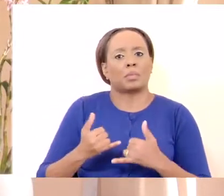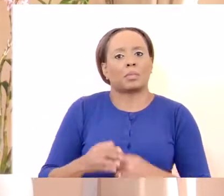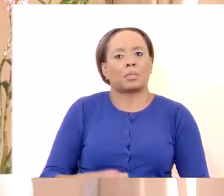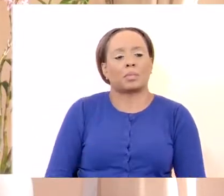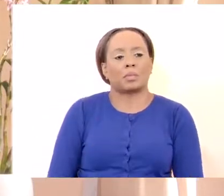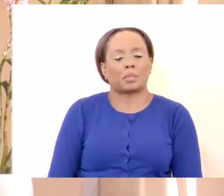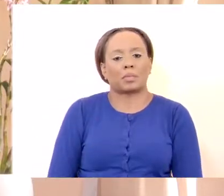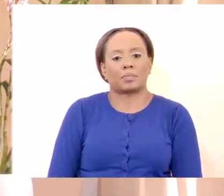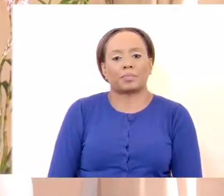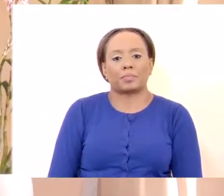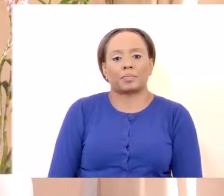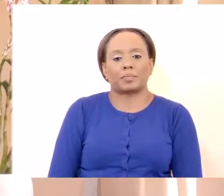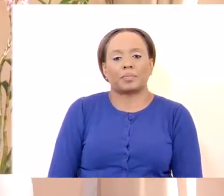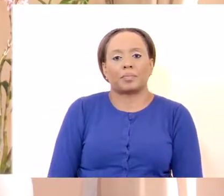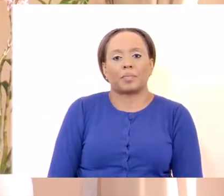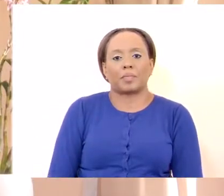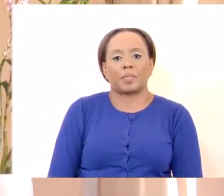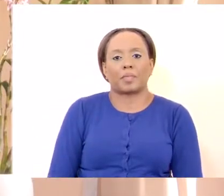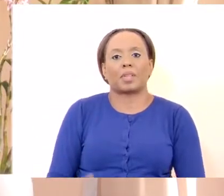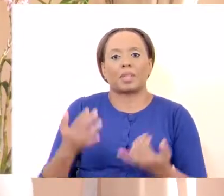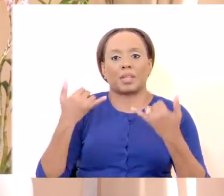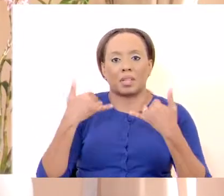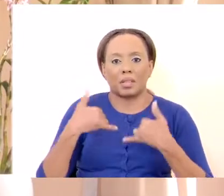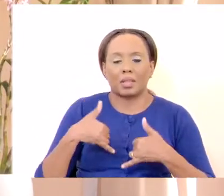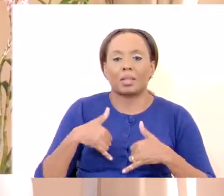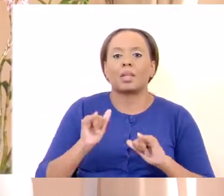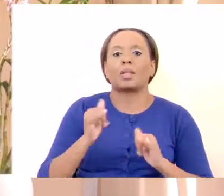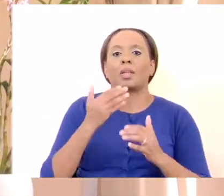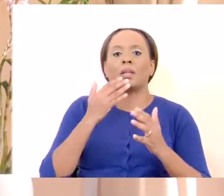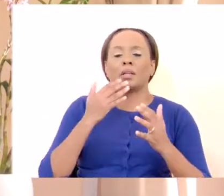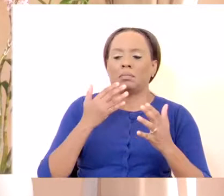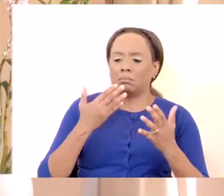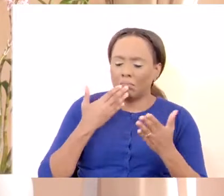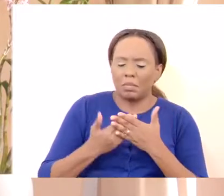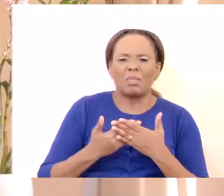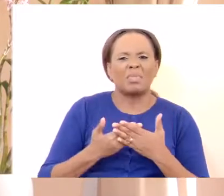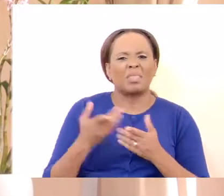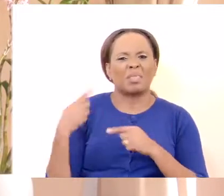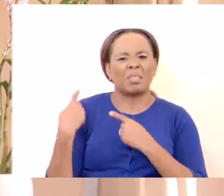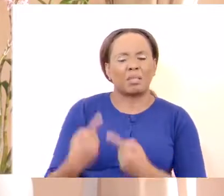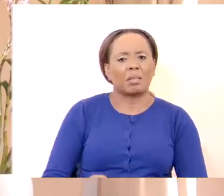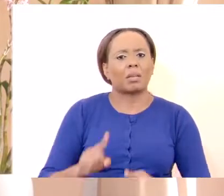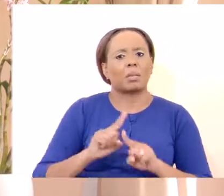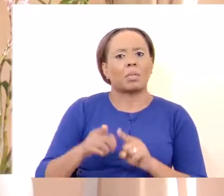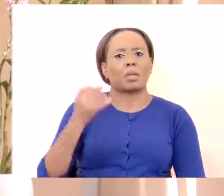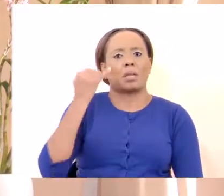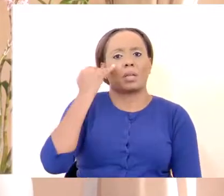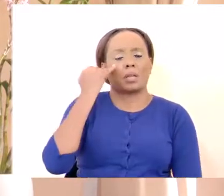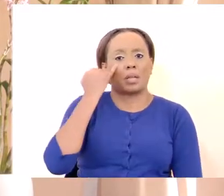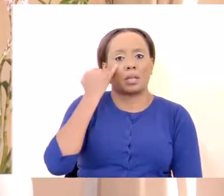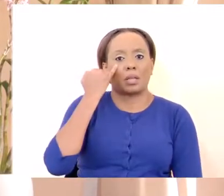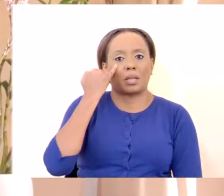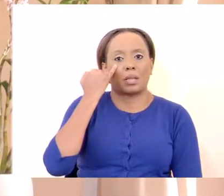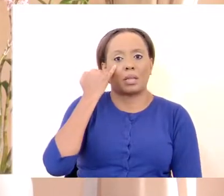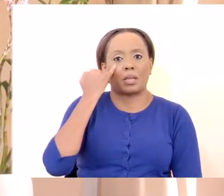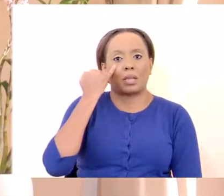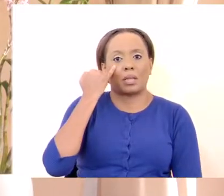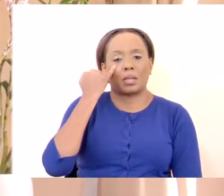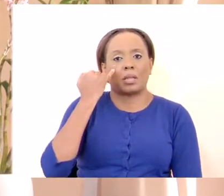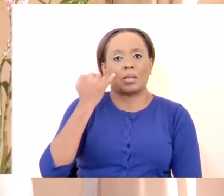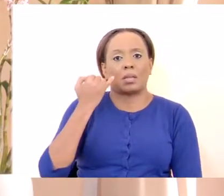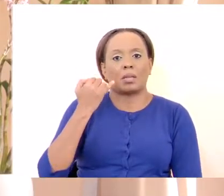good place, but if we reach the point where we think that we could become compromised